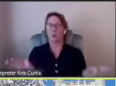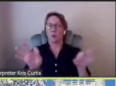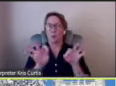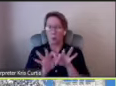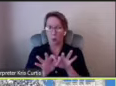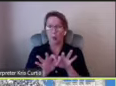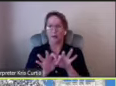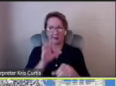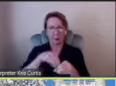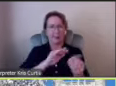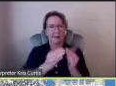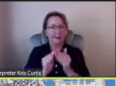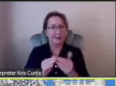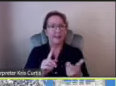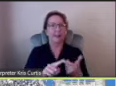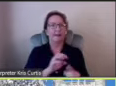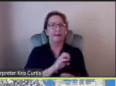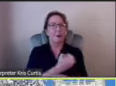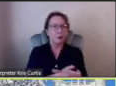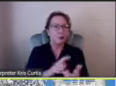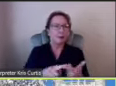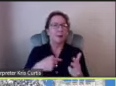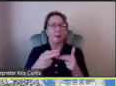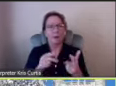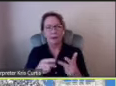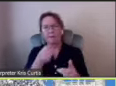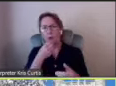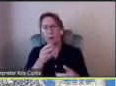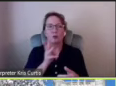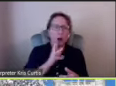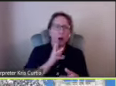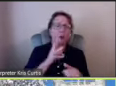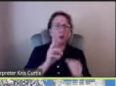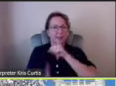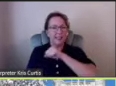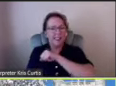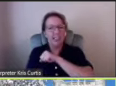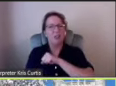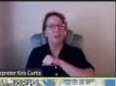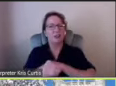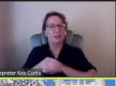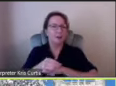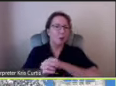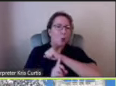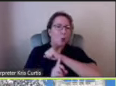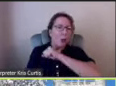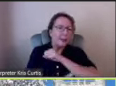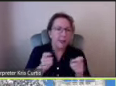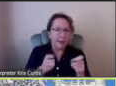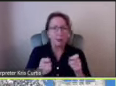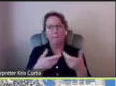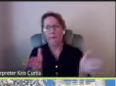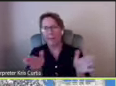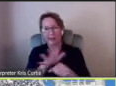mobility, connectivity, food, water, sanitation, and waste management, and public spaces. These physical